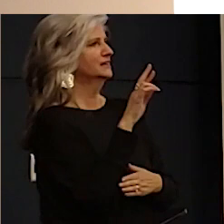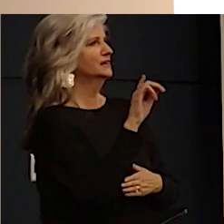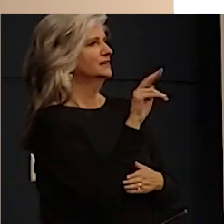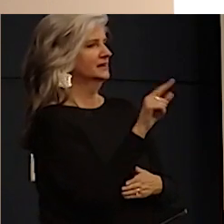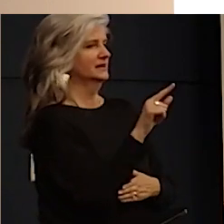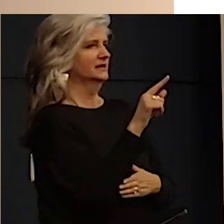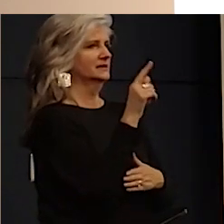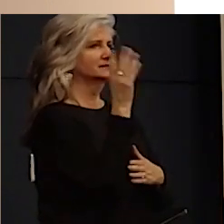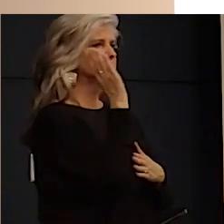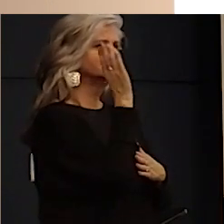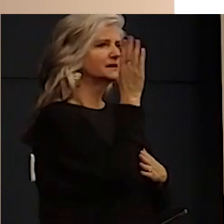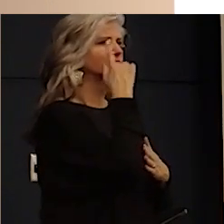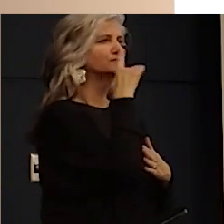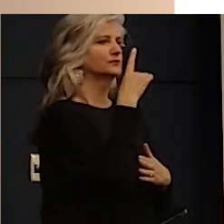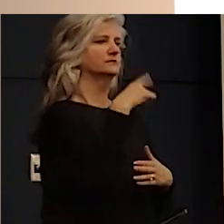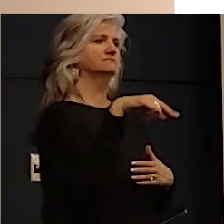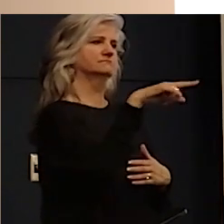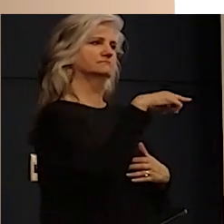speak on behalf of their constituents.